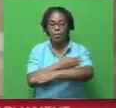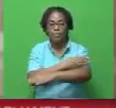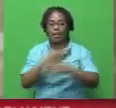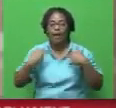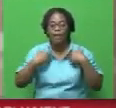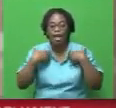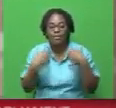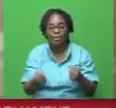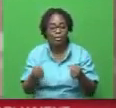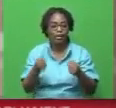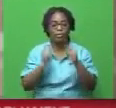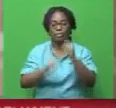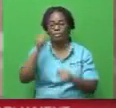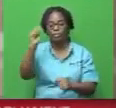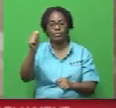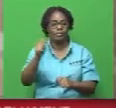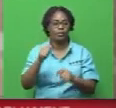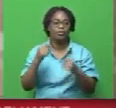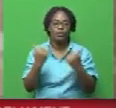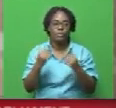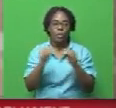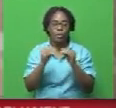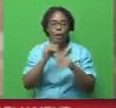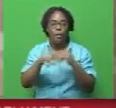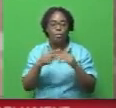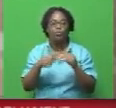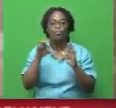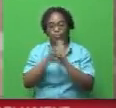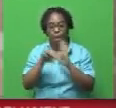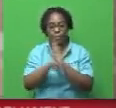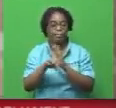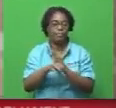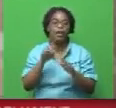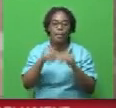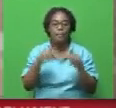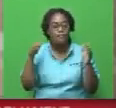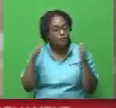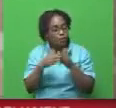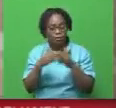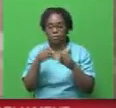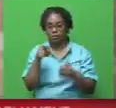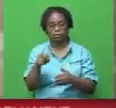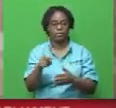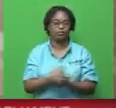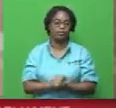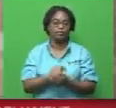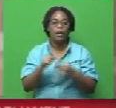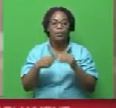will be the focus of my contribution and the allocations and provisions for expenditure in this